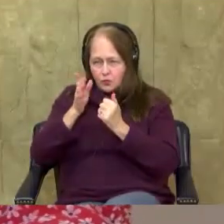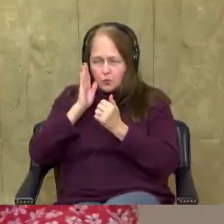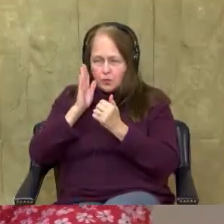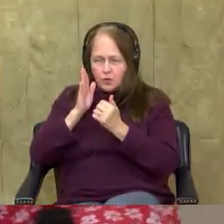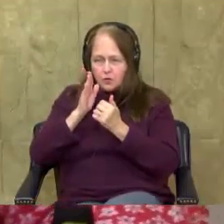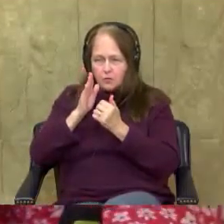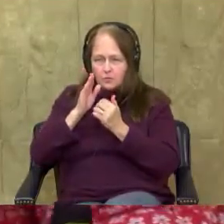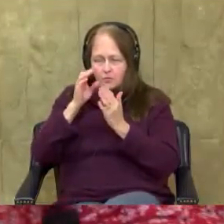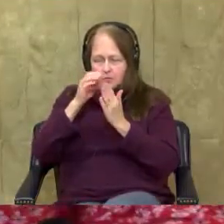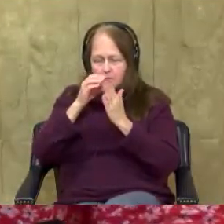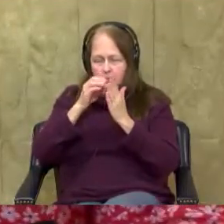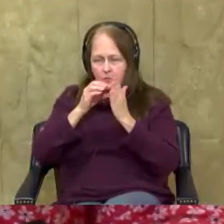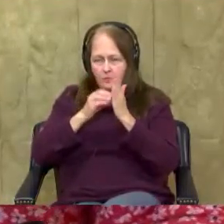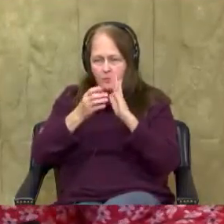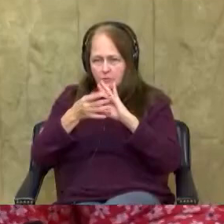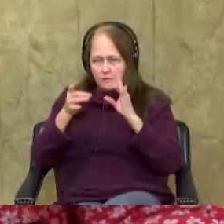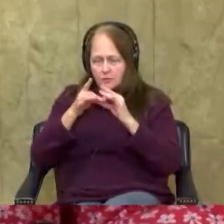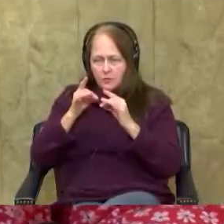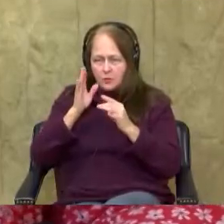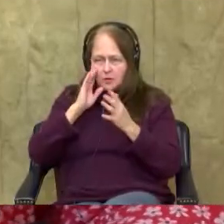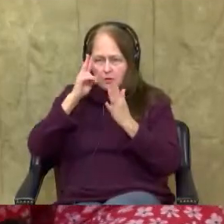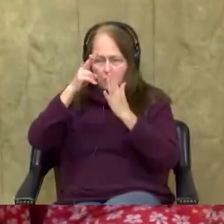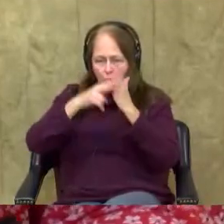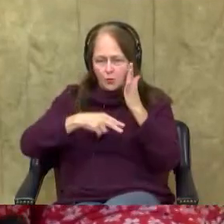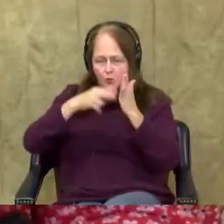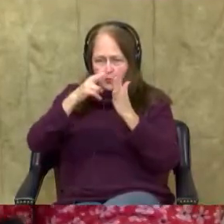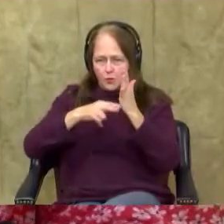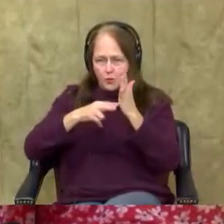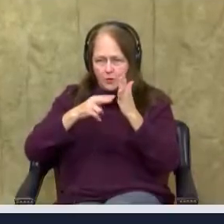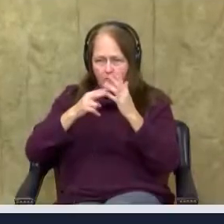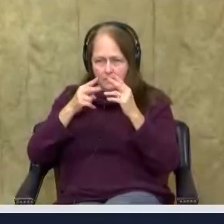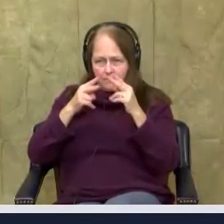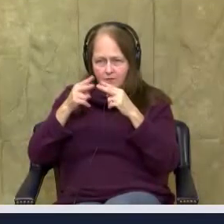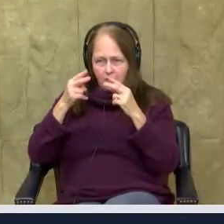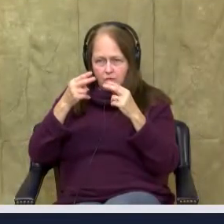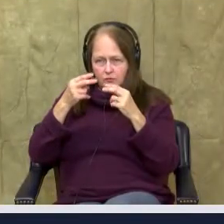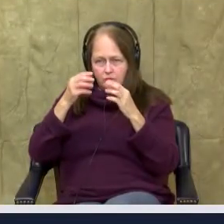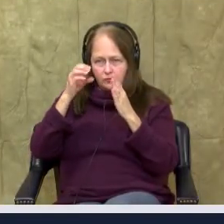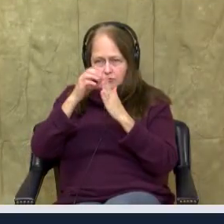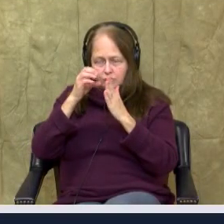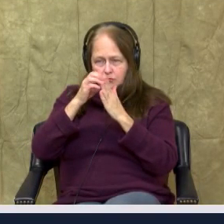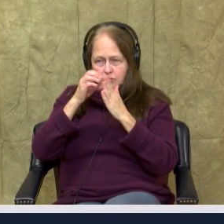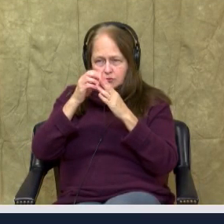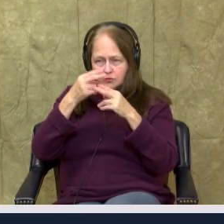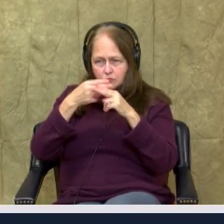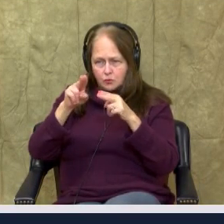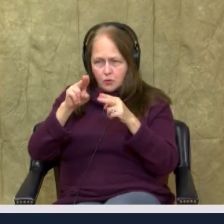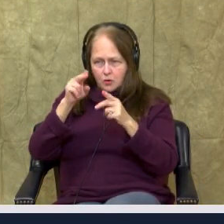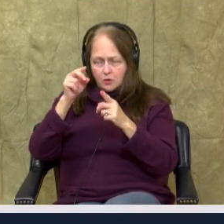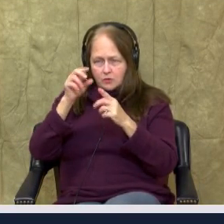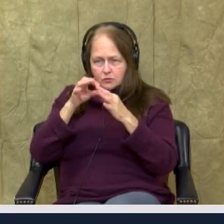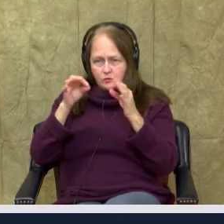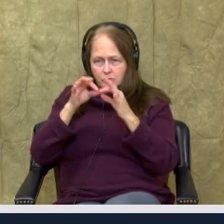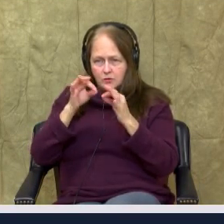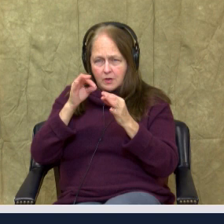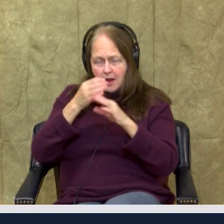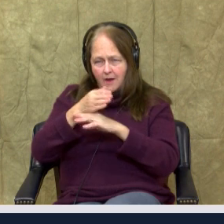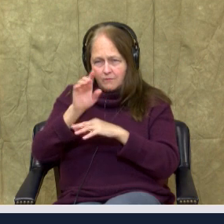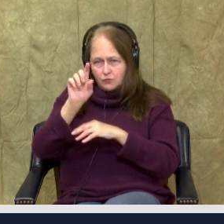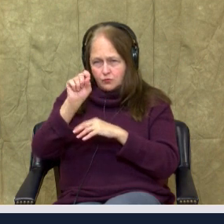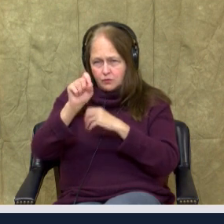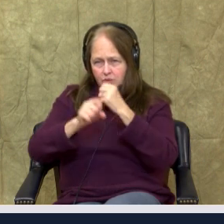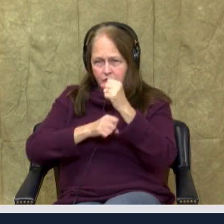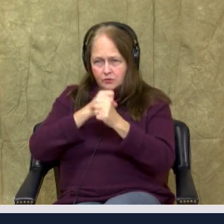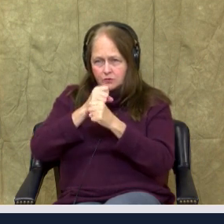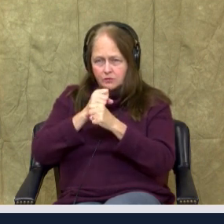across passages. So I'm going to read a very short paragraph from a short story titled After 20 Years by